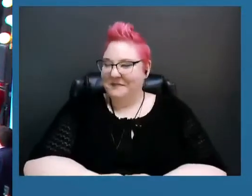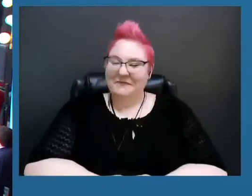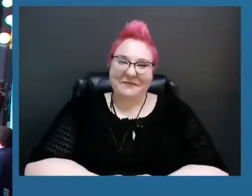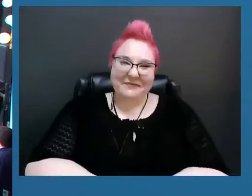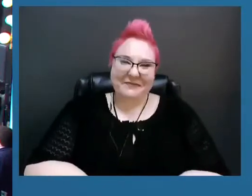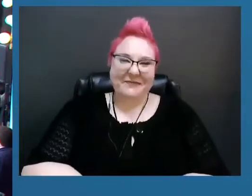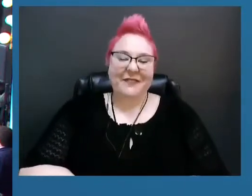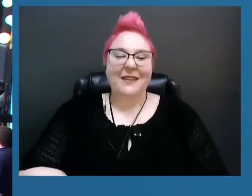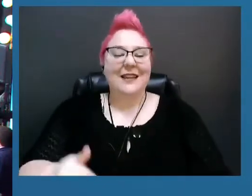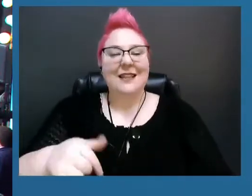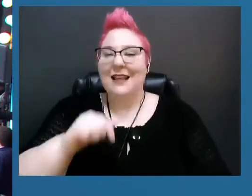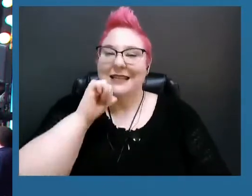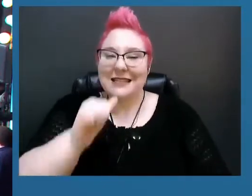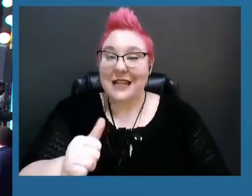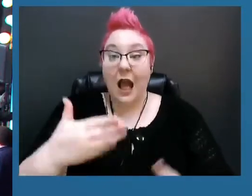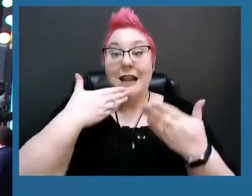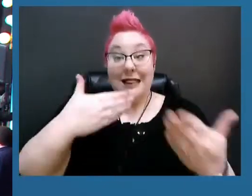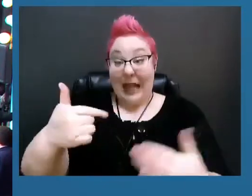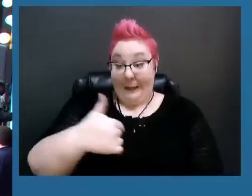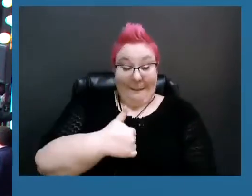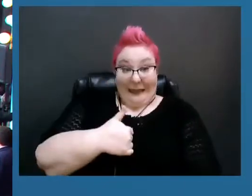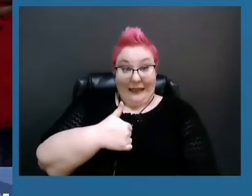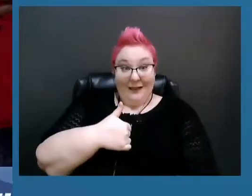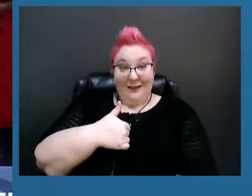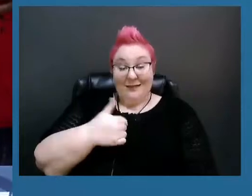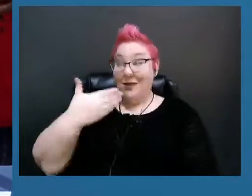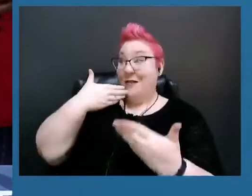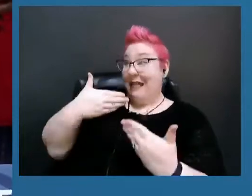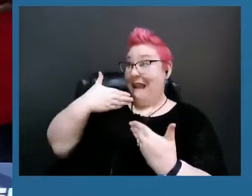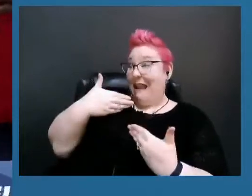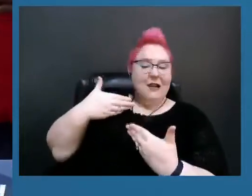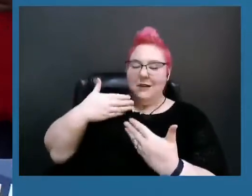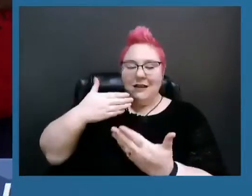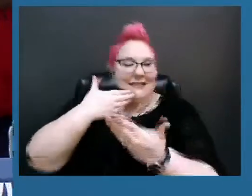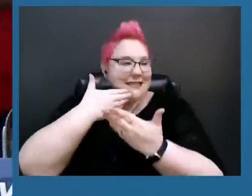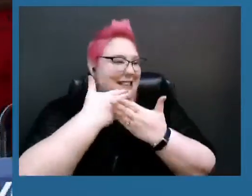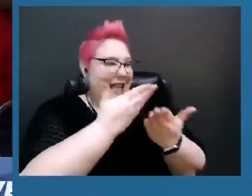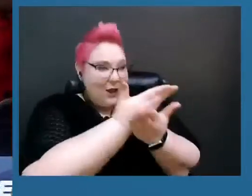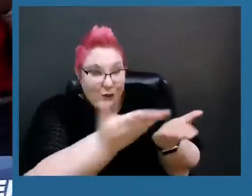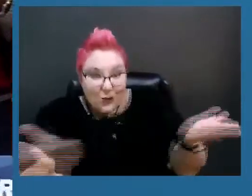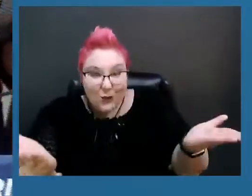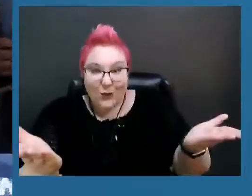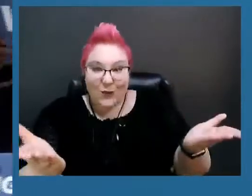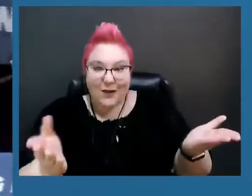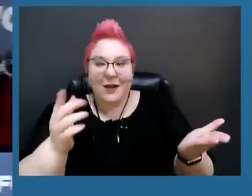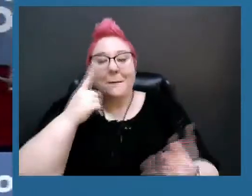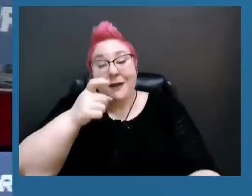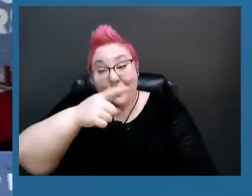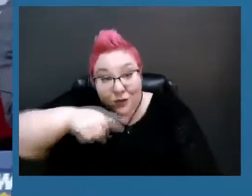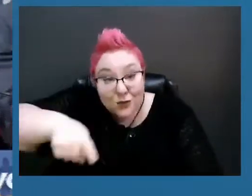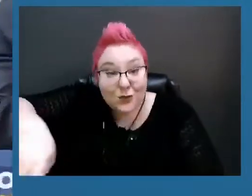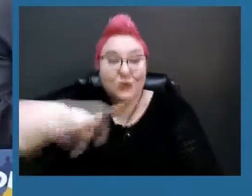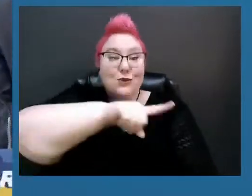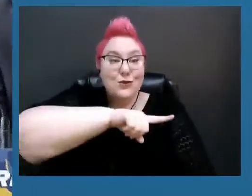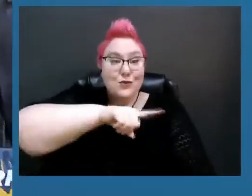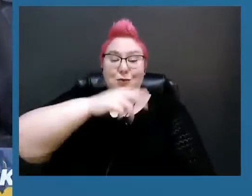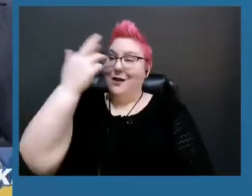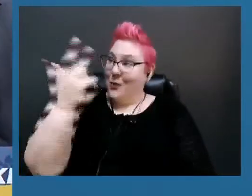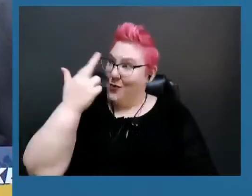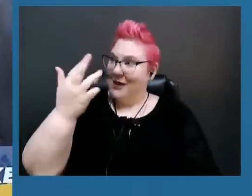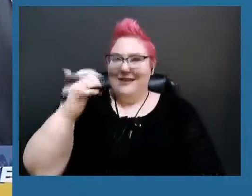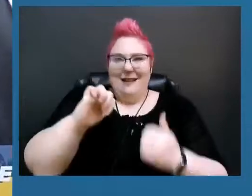This is not to thank me. It's to thank all of you, because you're the ones who make this place